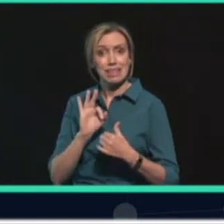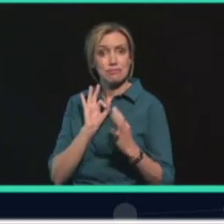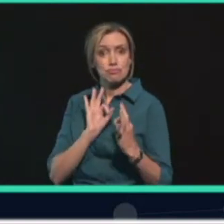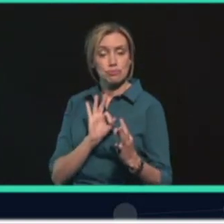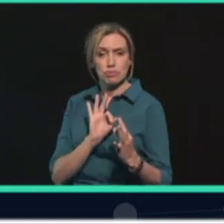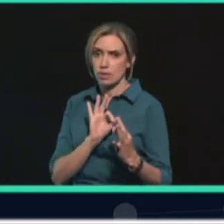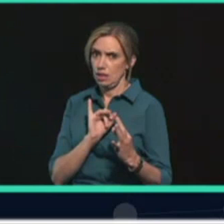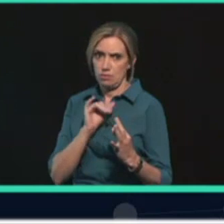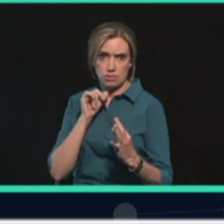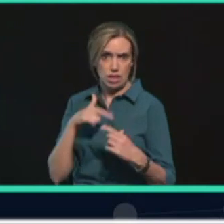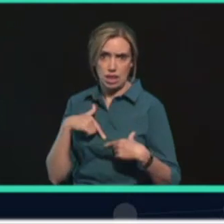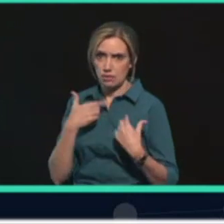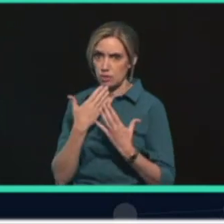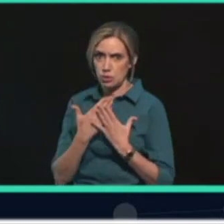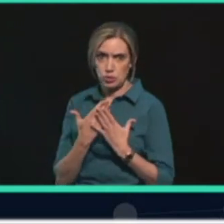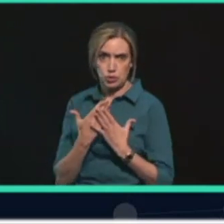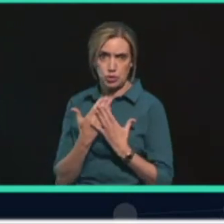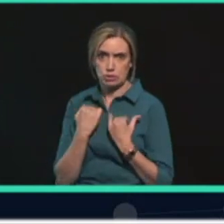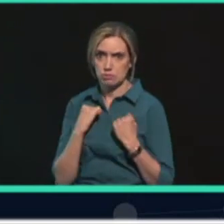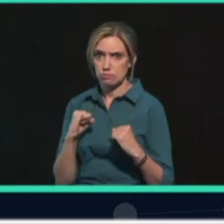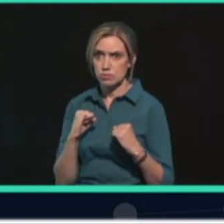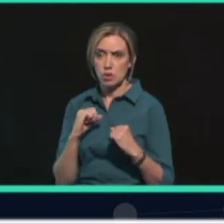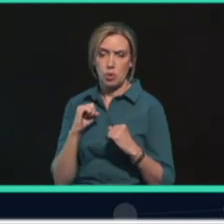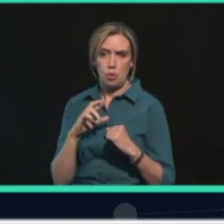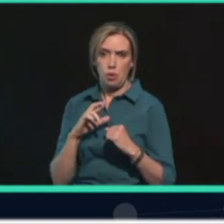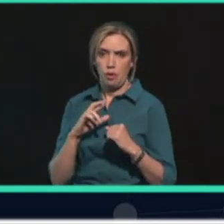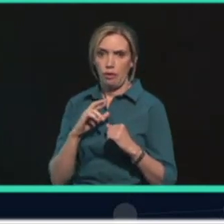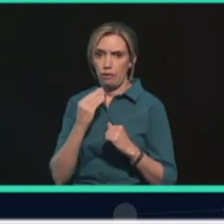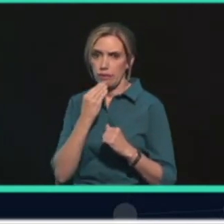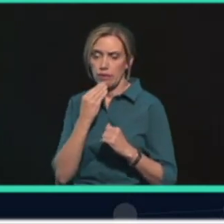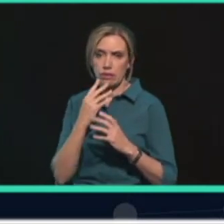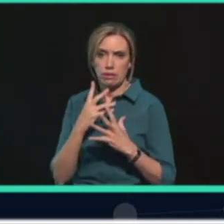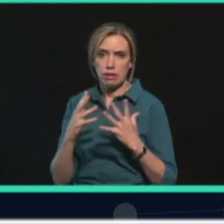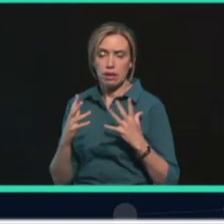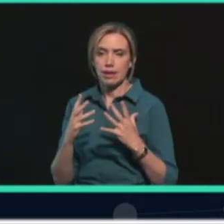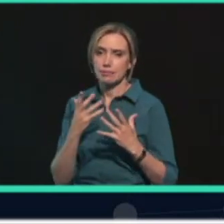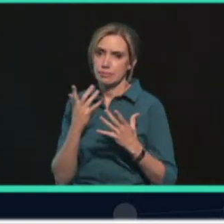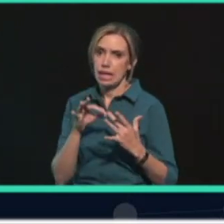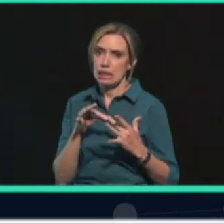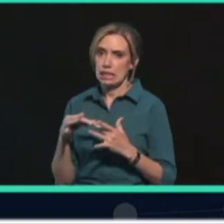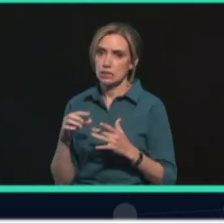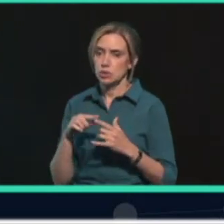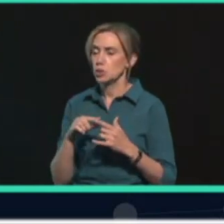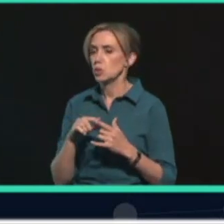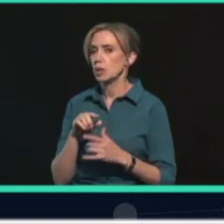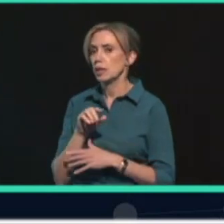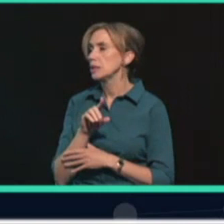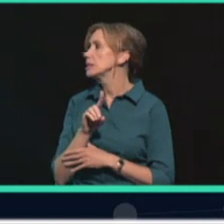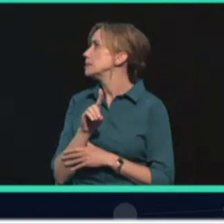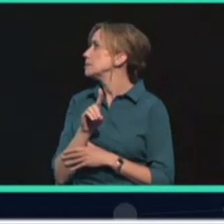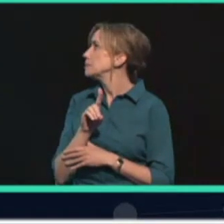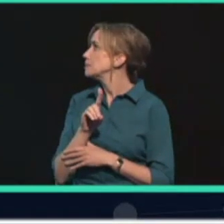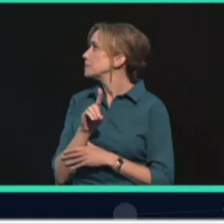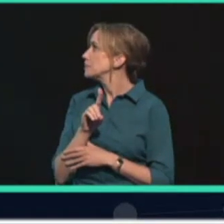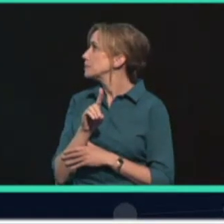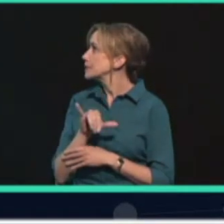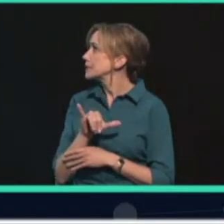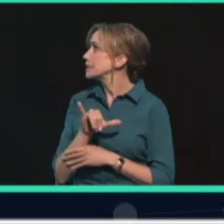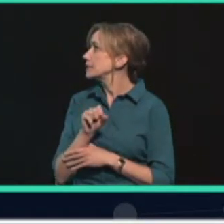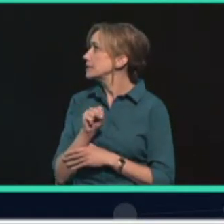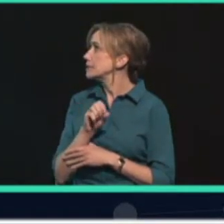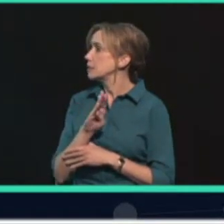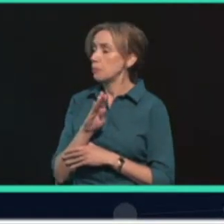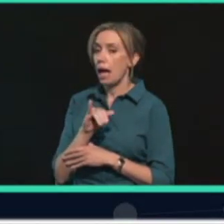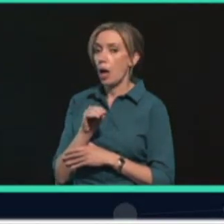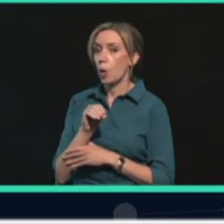not living in good shape with our microbiome, this might lead to a factor called dysbiosis, okay? And